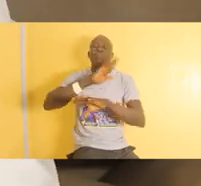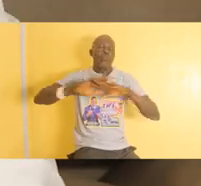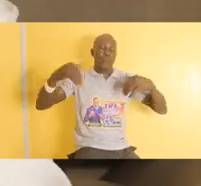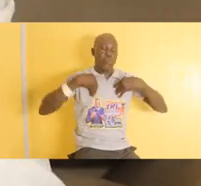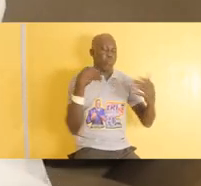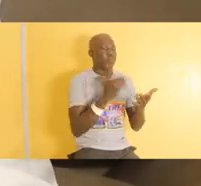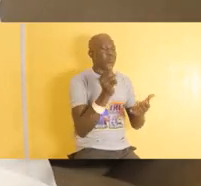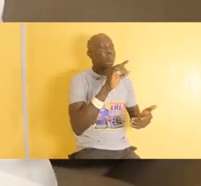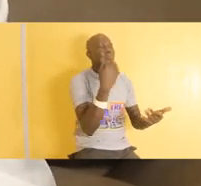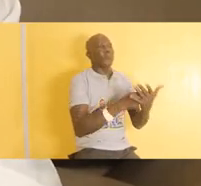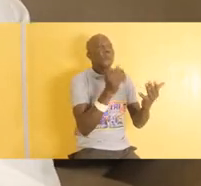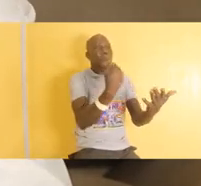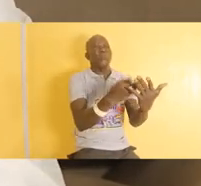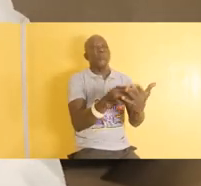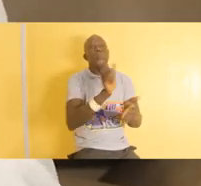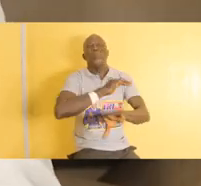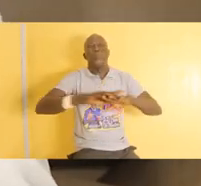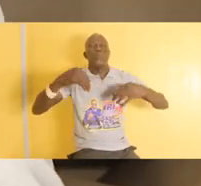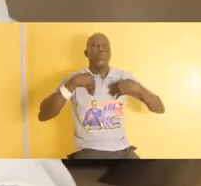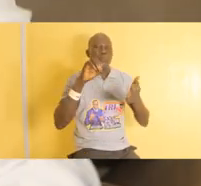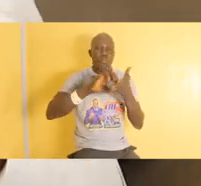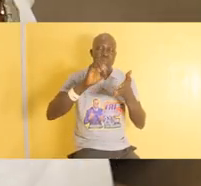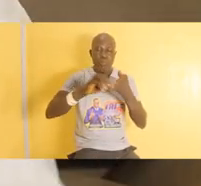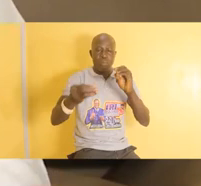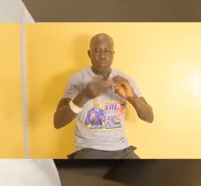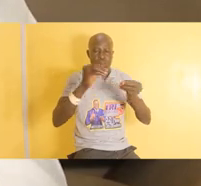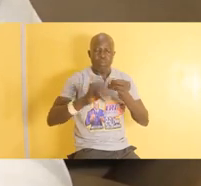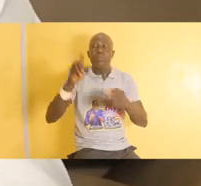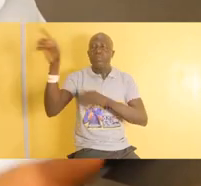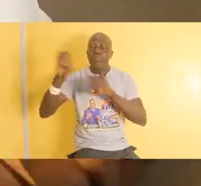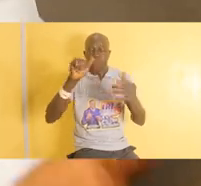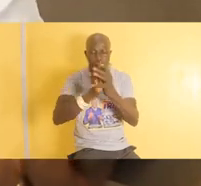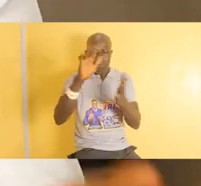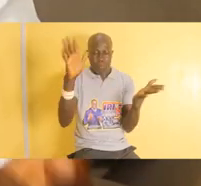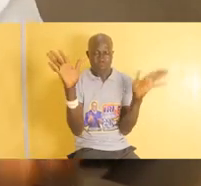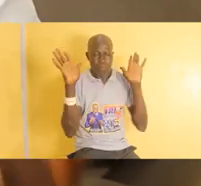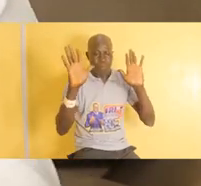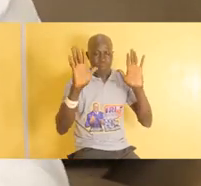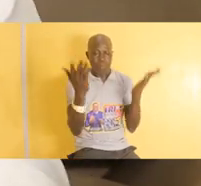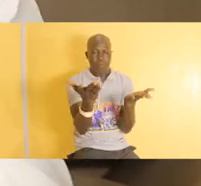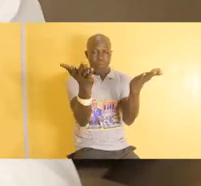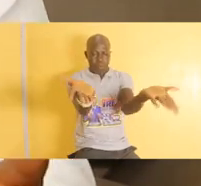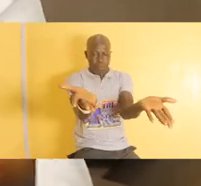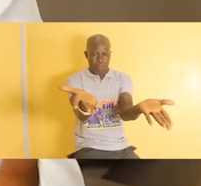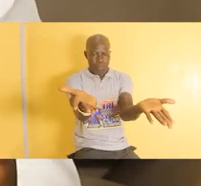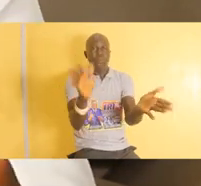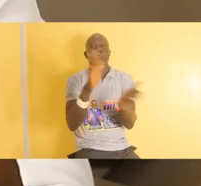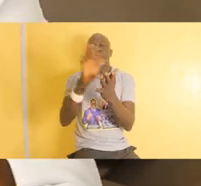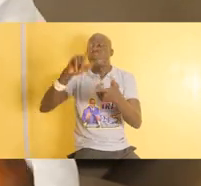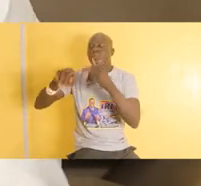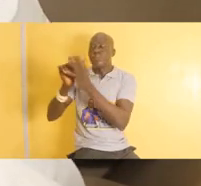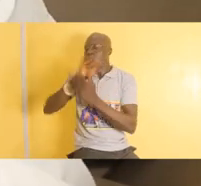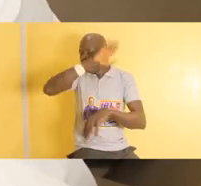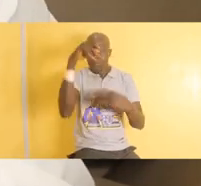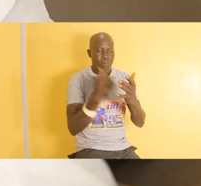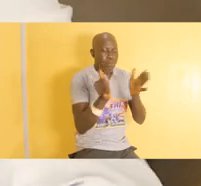gba si do where to see ben to ba la card number do have your account so la tele won do you have your pan dey si waju a tele won e tan ni